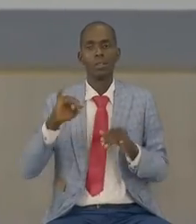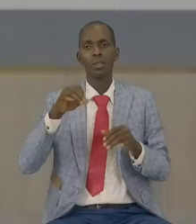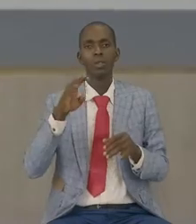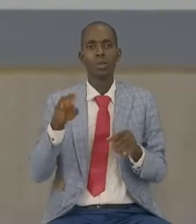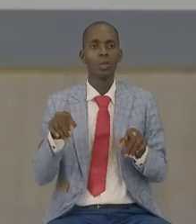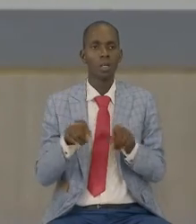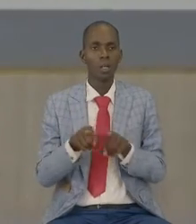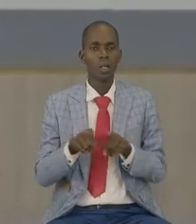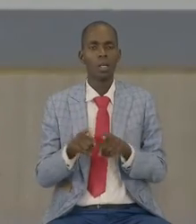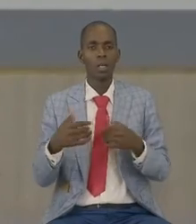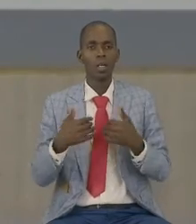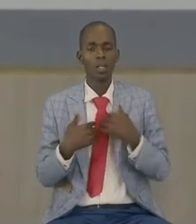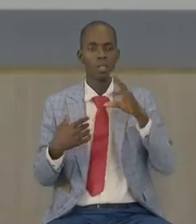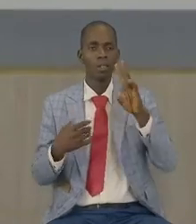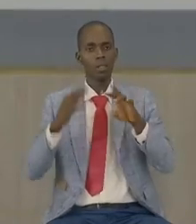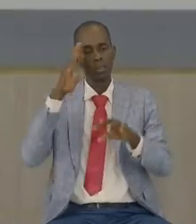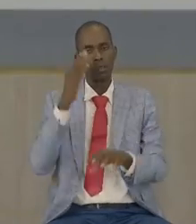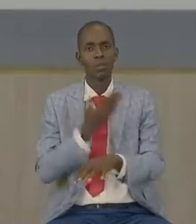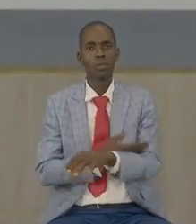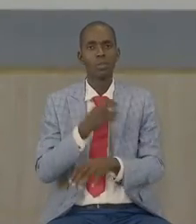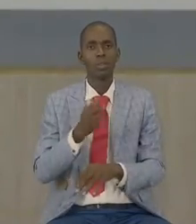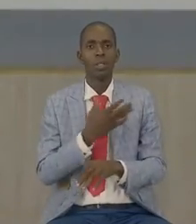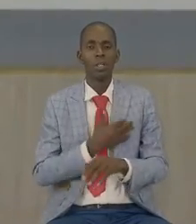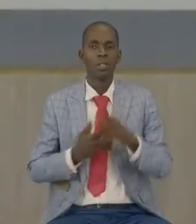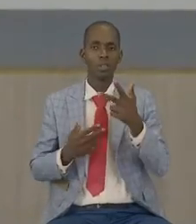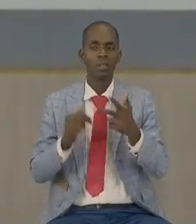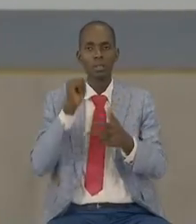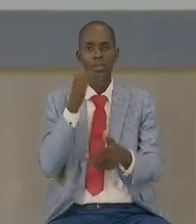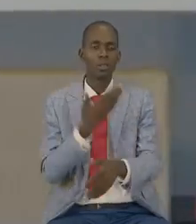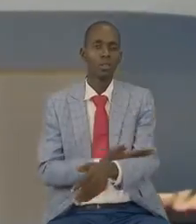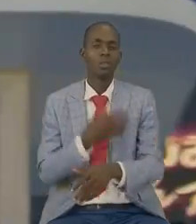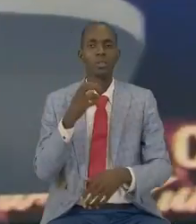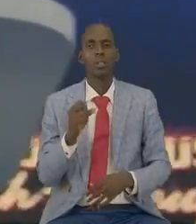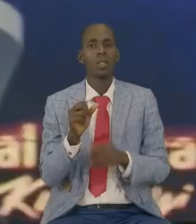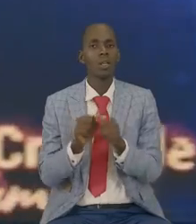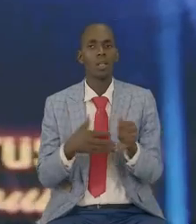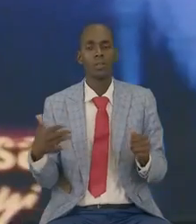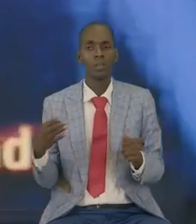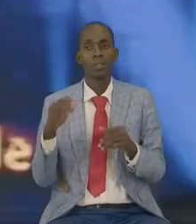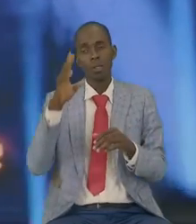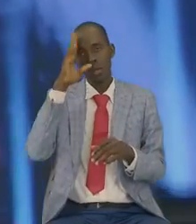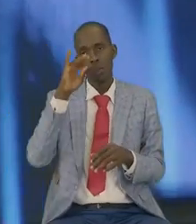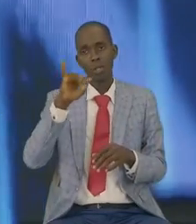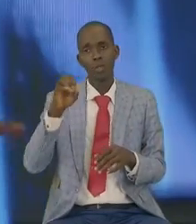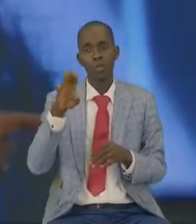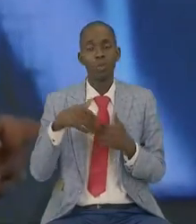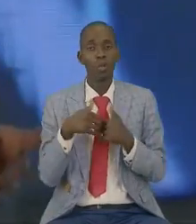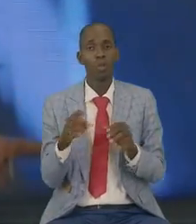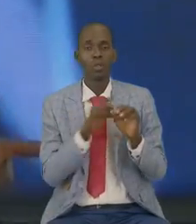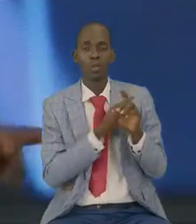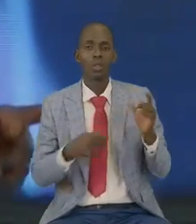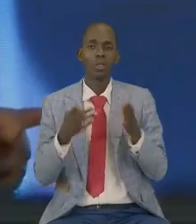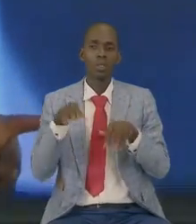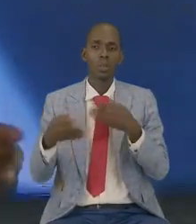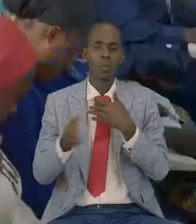also 7 sons and 3 daughters. Everything he lost, the Lord gave back